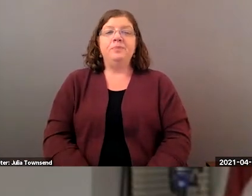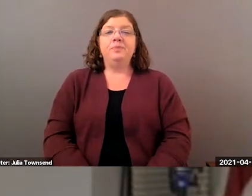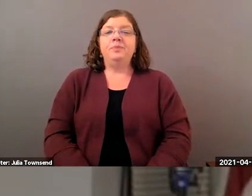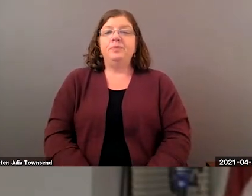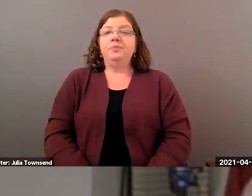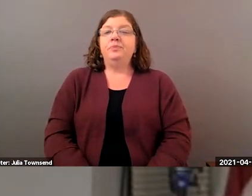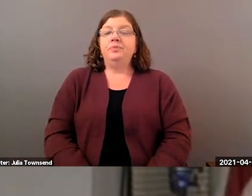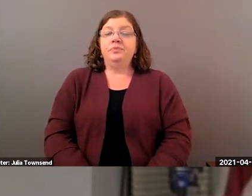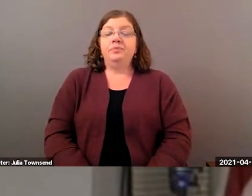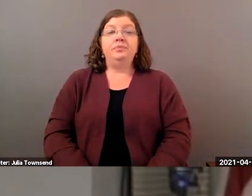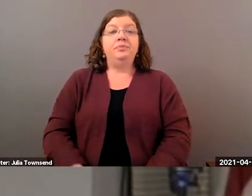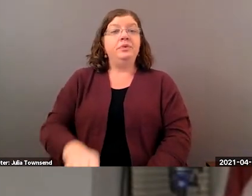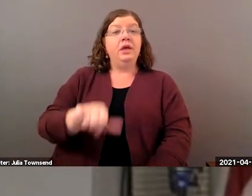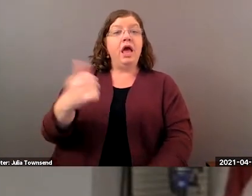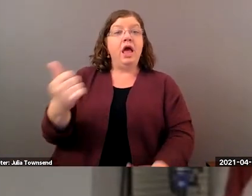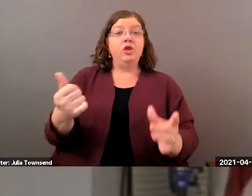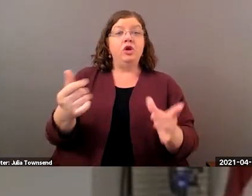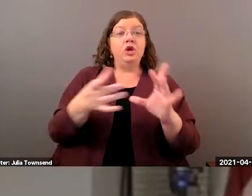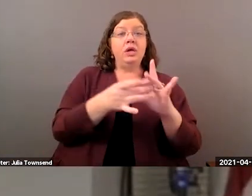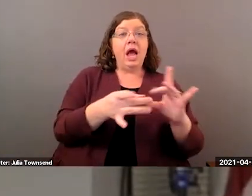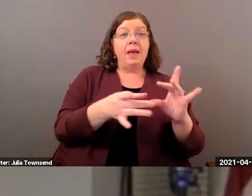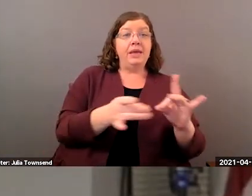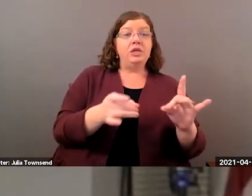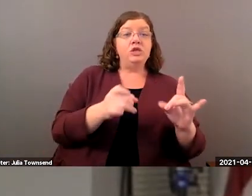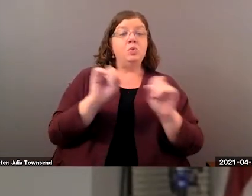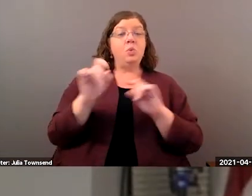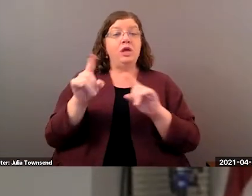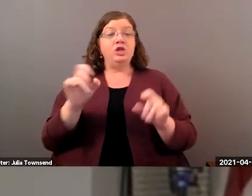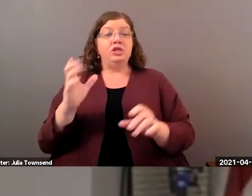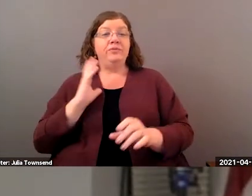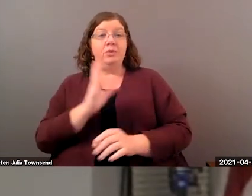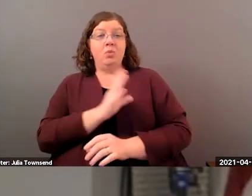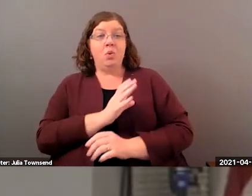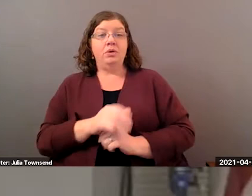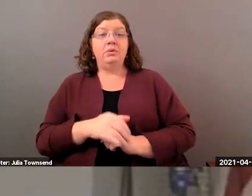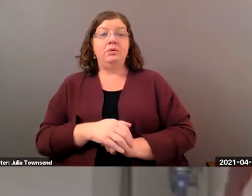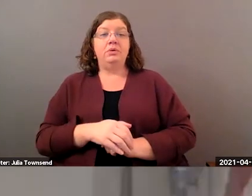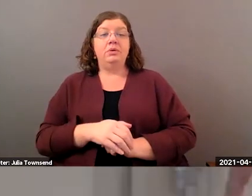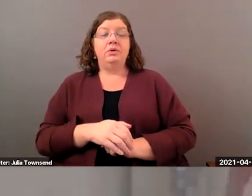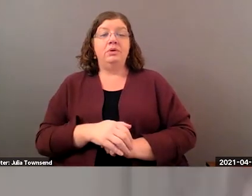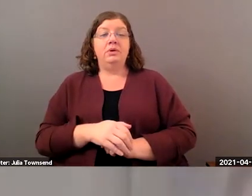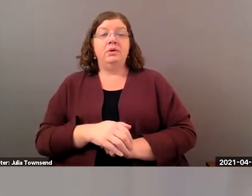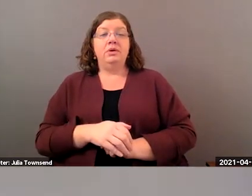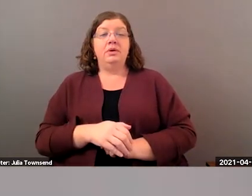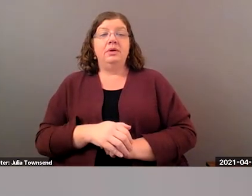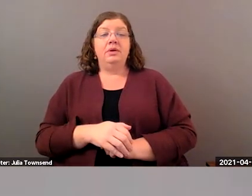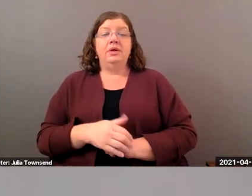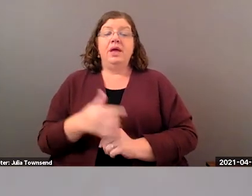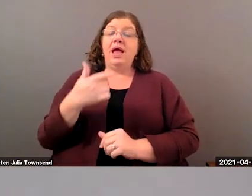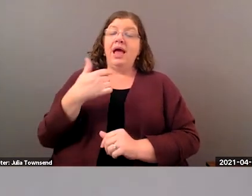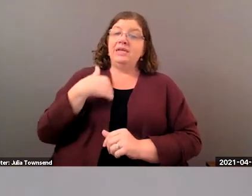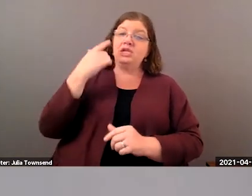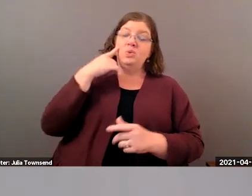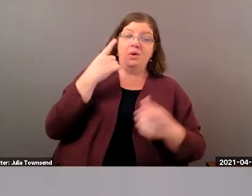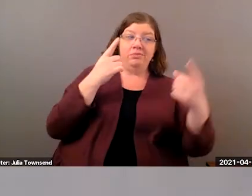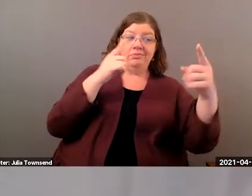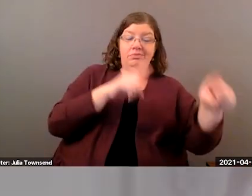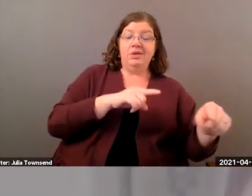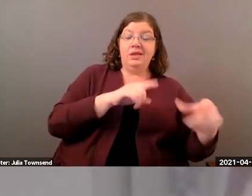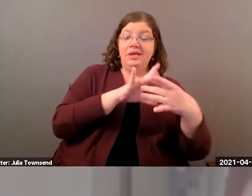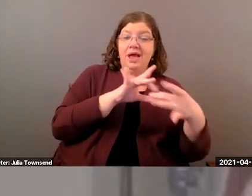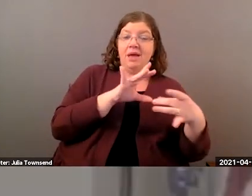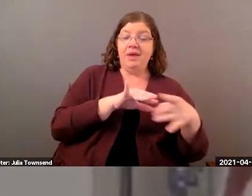Any other comments or questions from board members? Please, Ms. Sims-Martin. I just want to echo the comments from Ms.